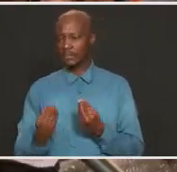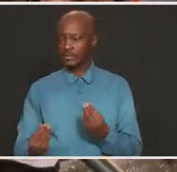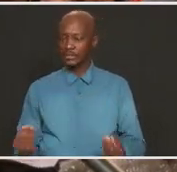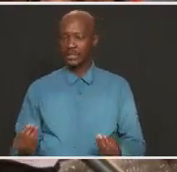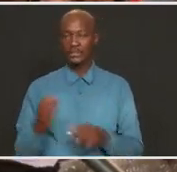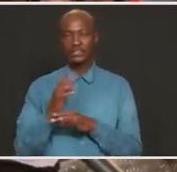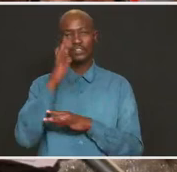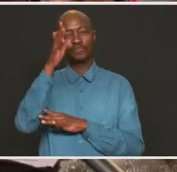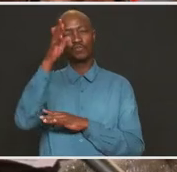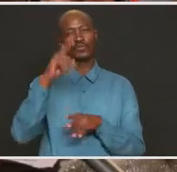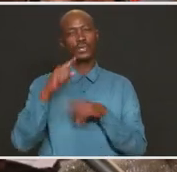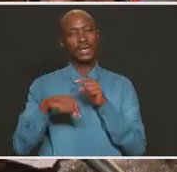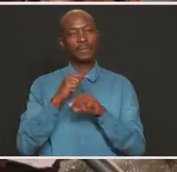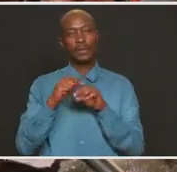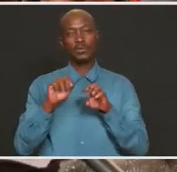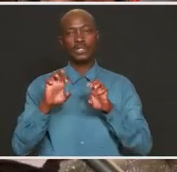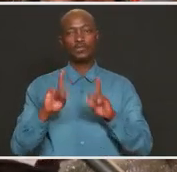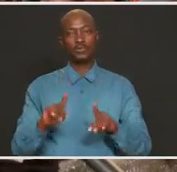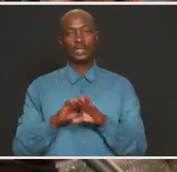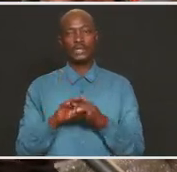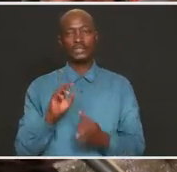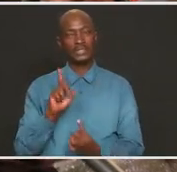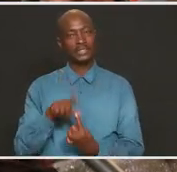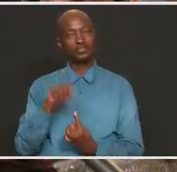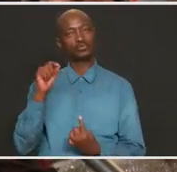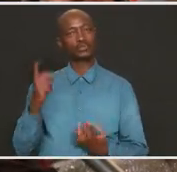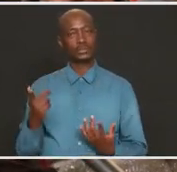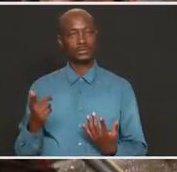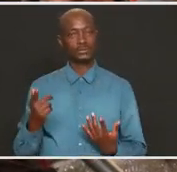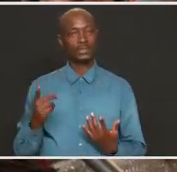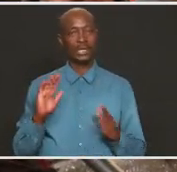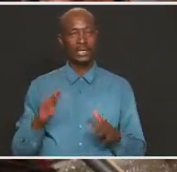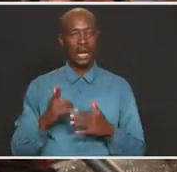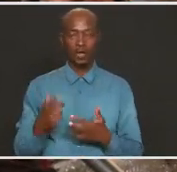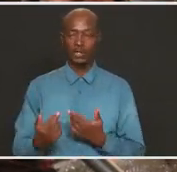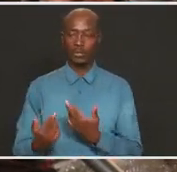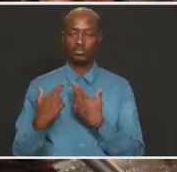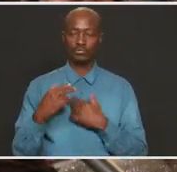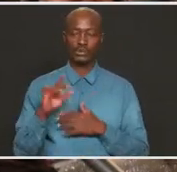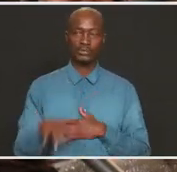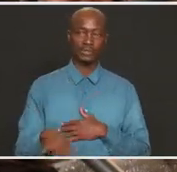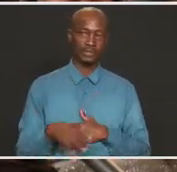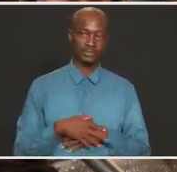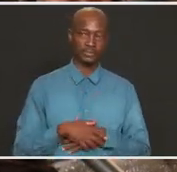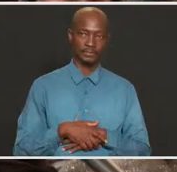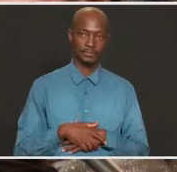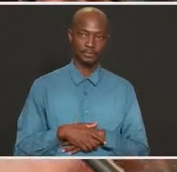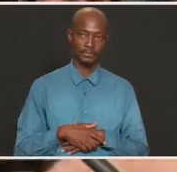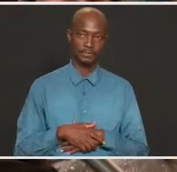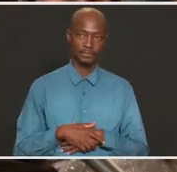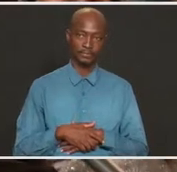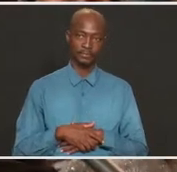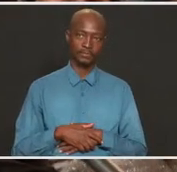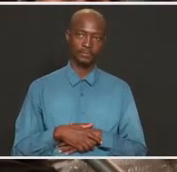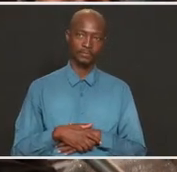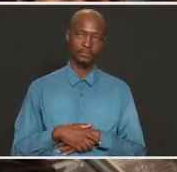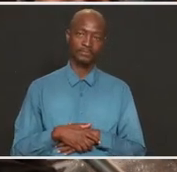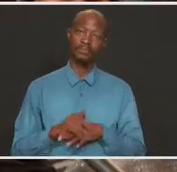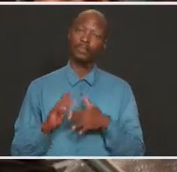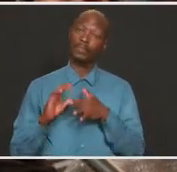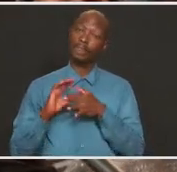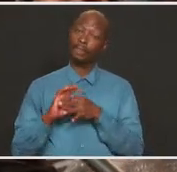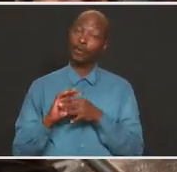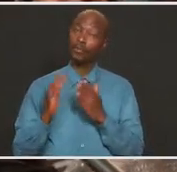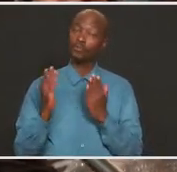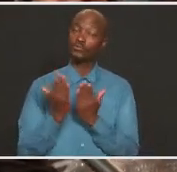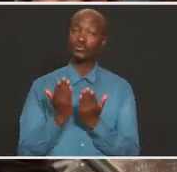in terms of what education they are going to receive and how they're going to receive it um homeschooling